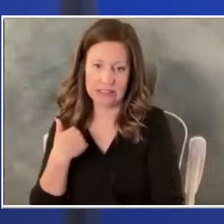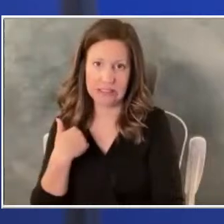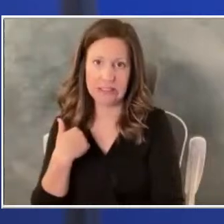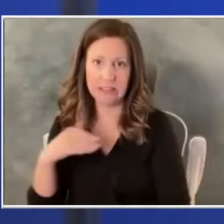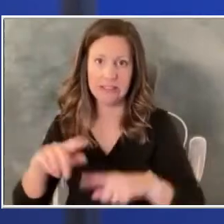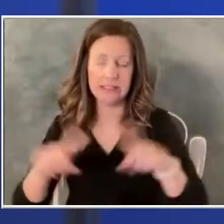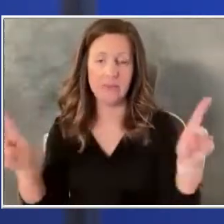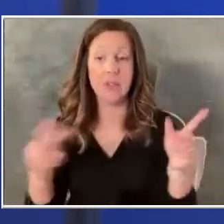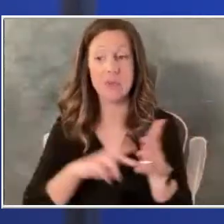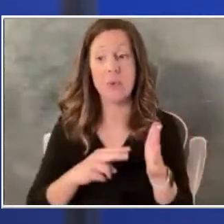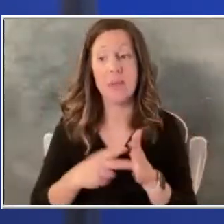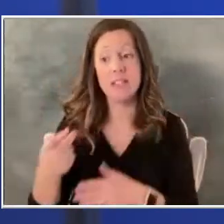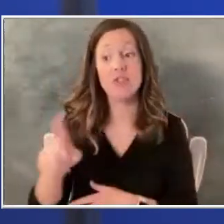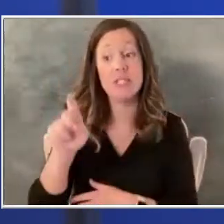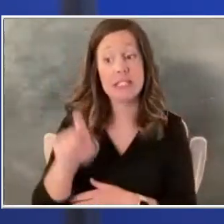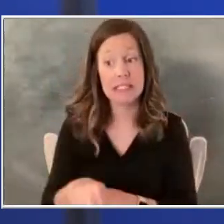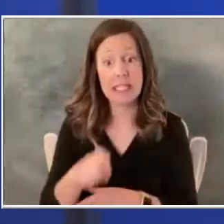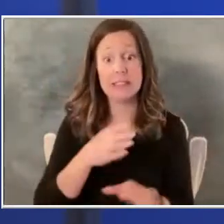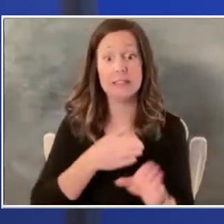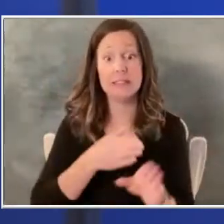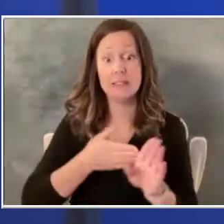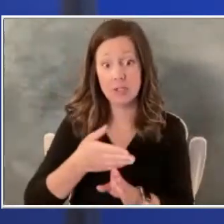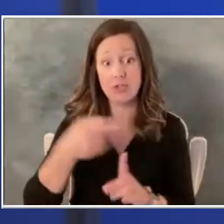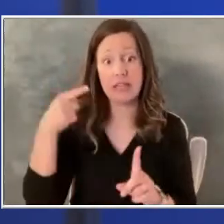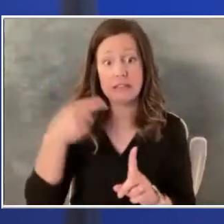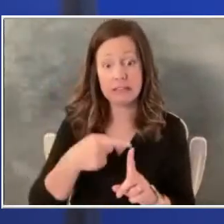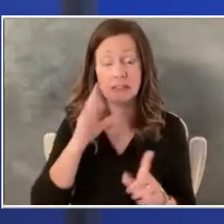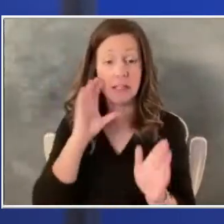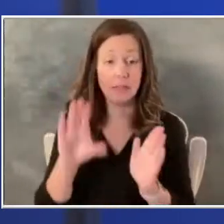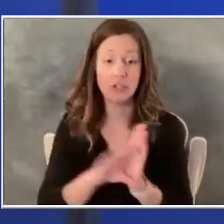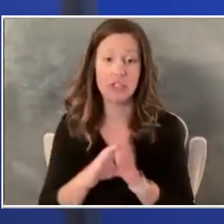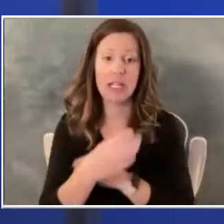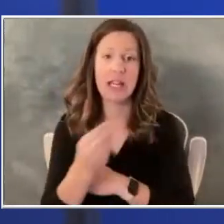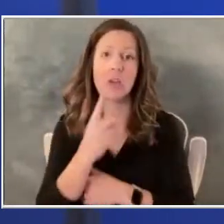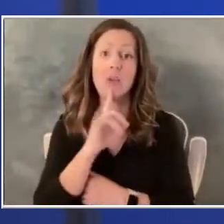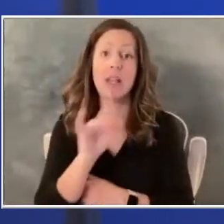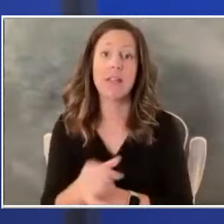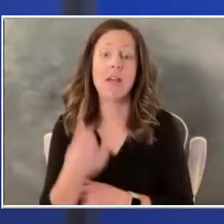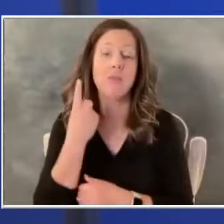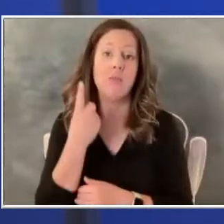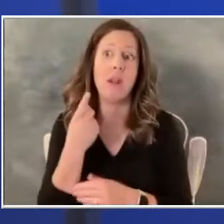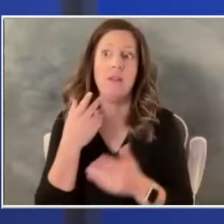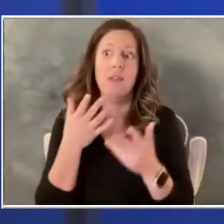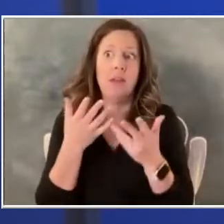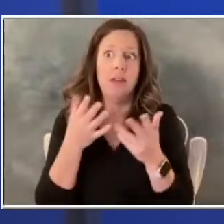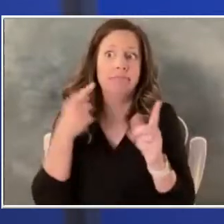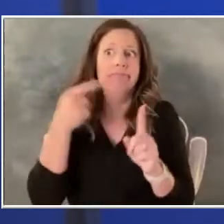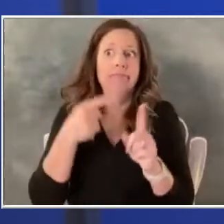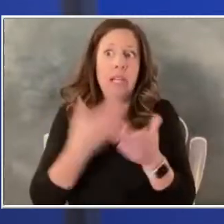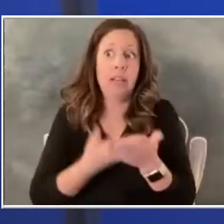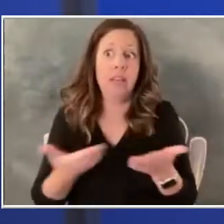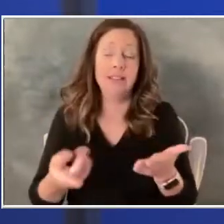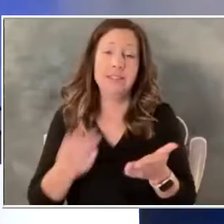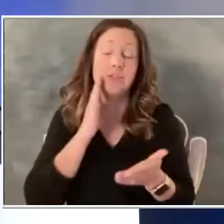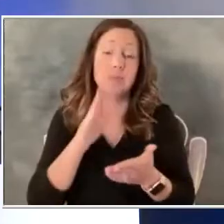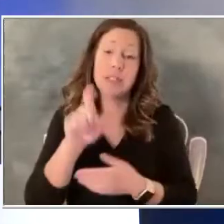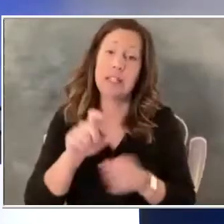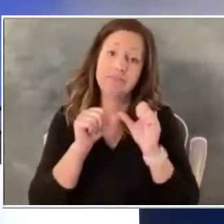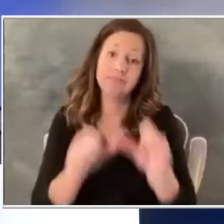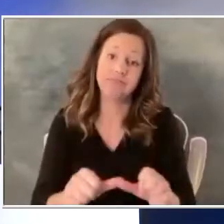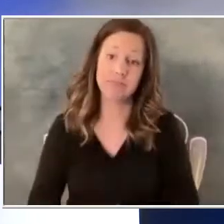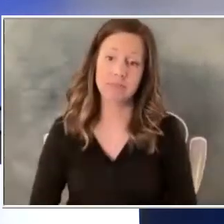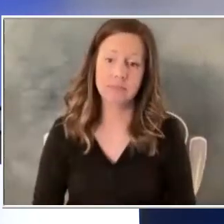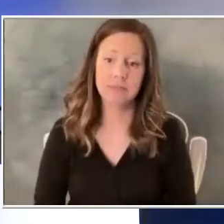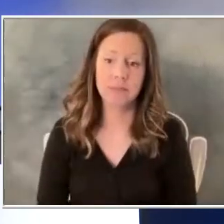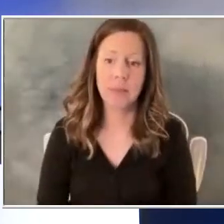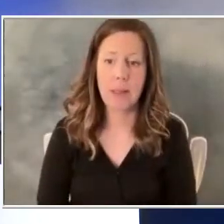does need specialized imaging, and I think that's one of the main things that she will continue to need most of the rest of her life. Hold on